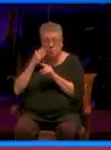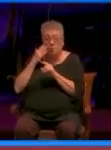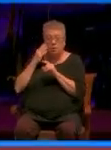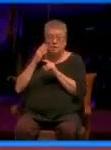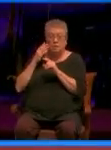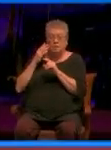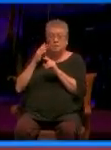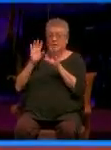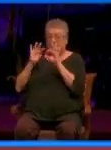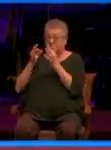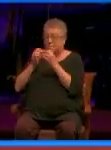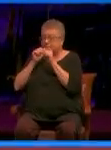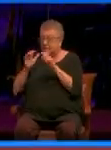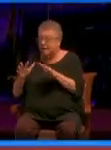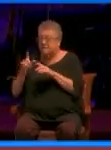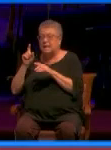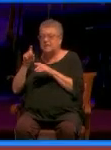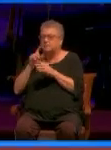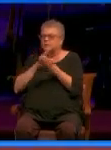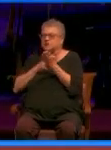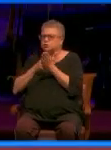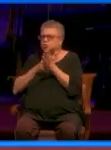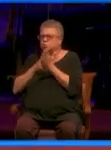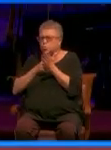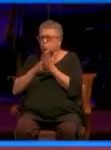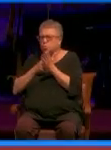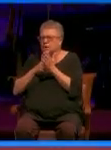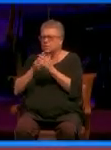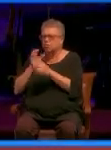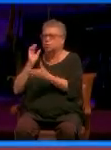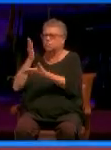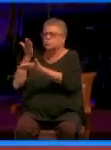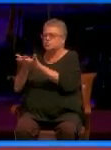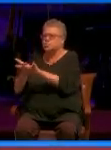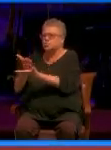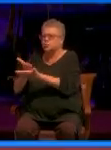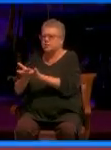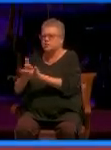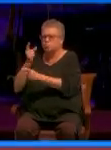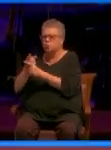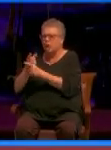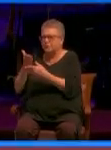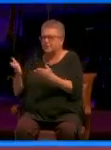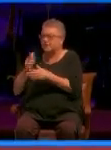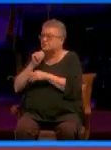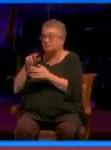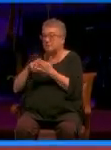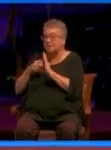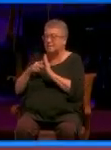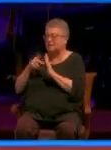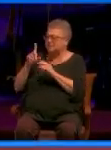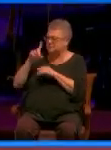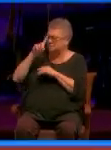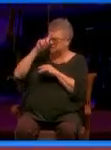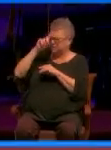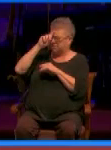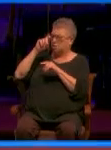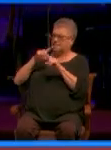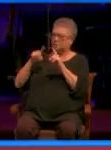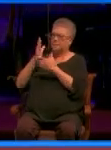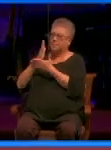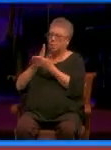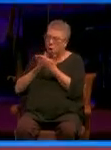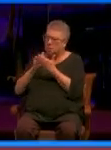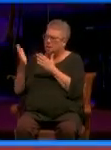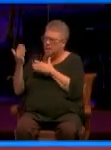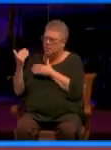give the family blessing, and so he has to make sure to verify this is the right thing. This is not that he's necessarily super suspicious. It's just part of come